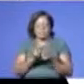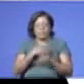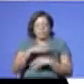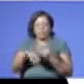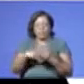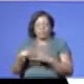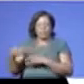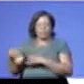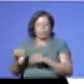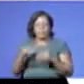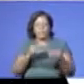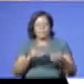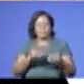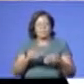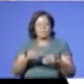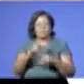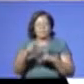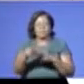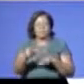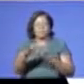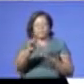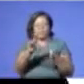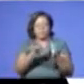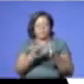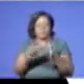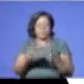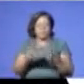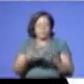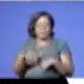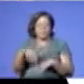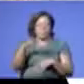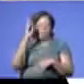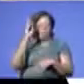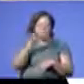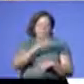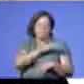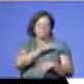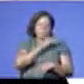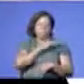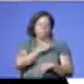forwarded to their attorney, Wayne Monroe. Antoine Smith, ZNS Network News.